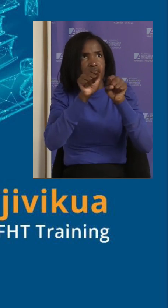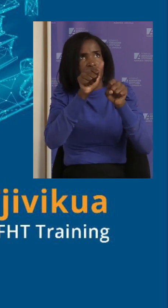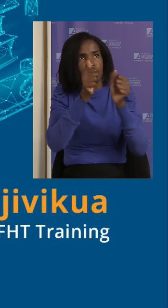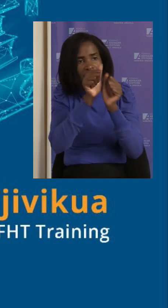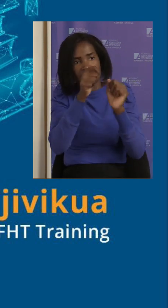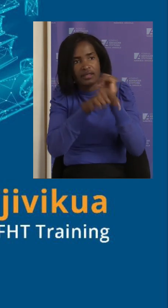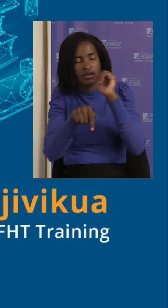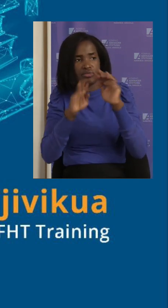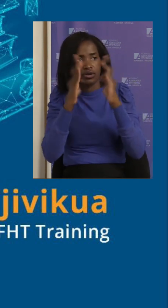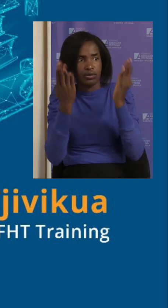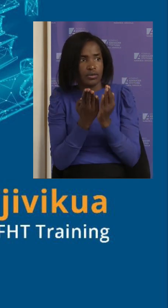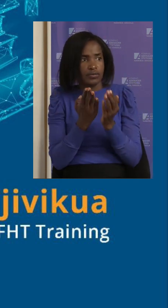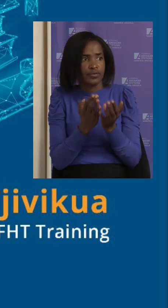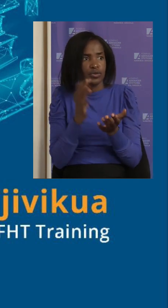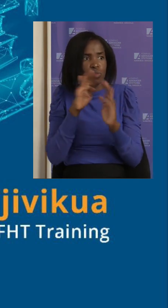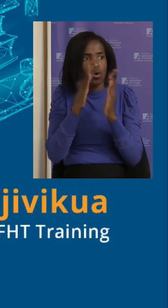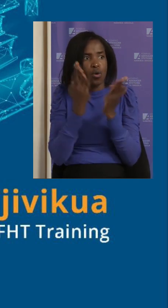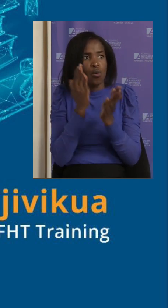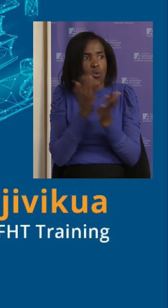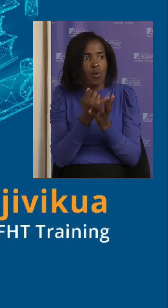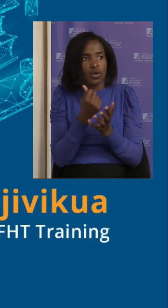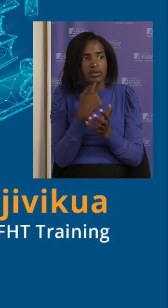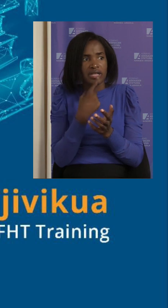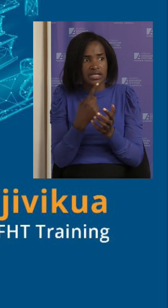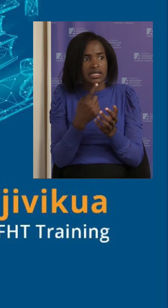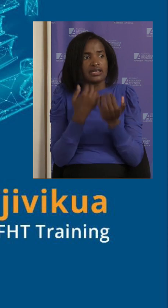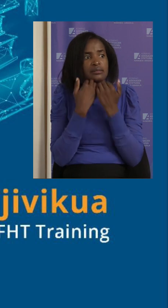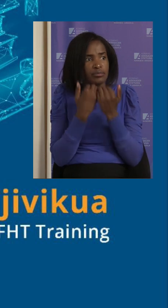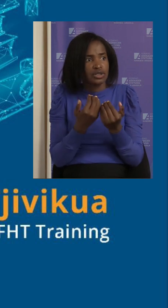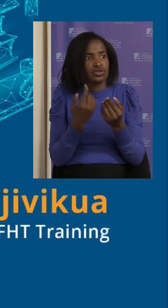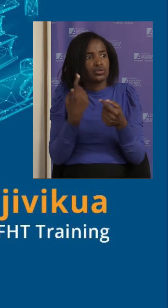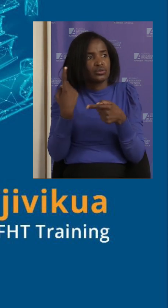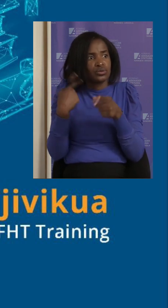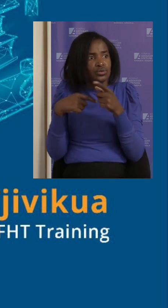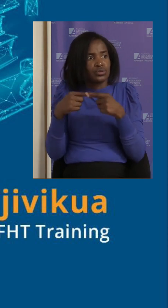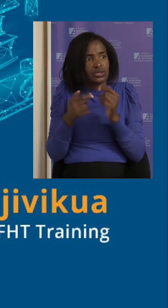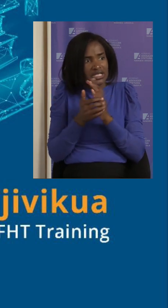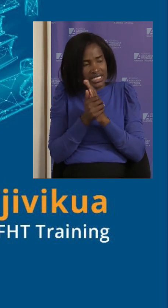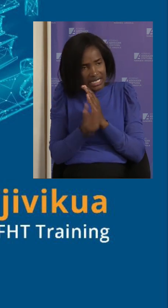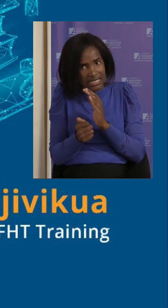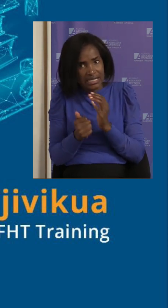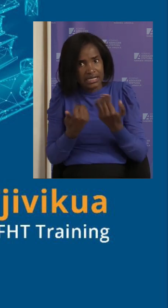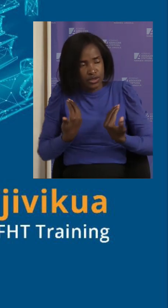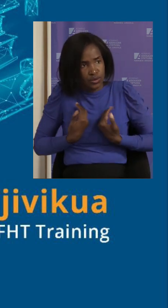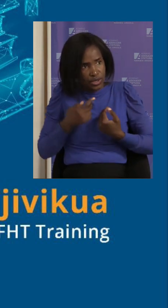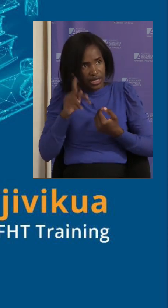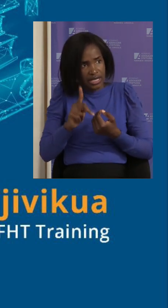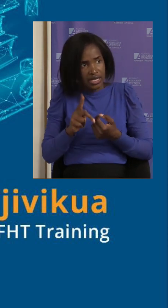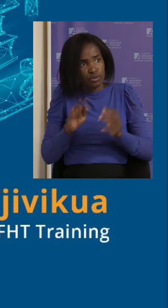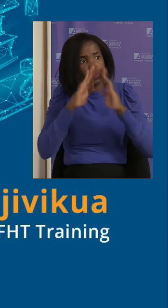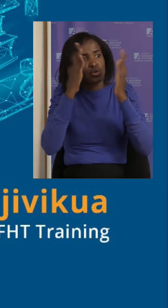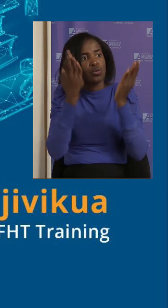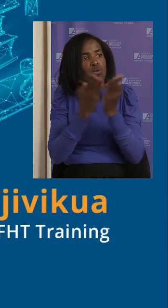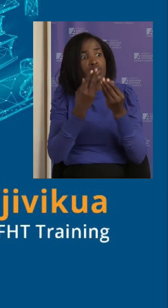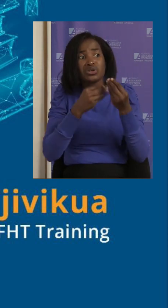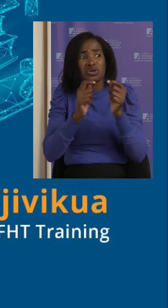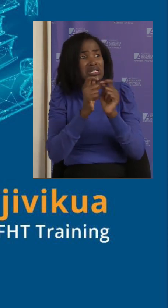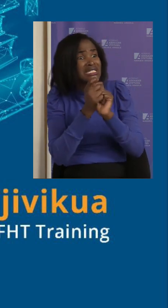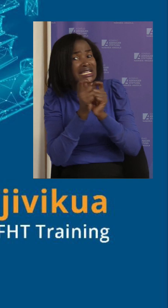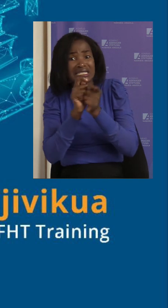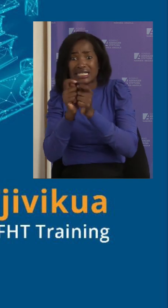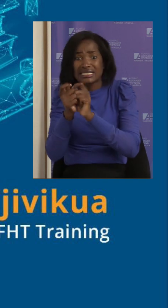Recently, the World Bank also emphasized that reskilling of youth is inescapable and extremely necessary since the world economy keeps changing in